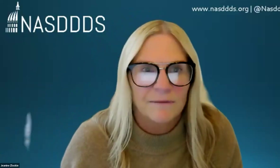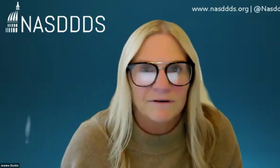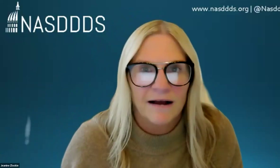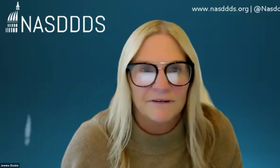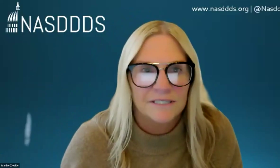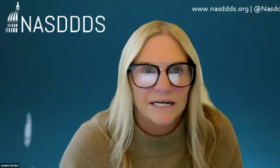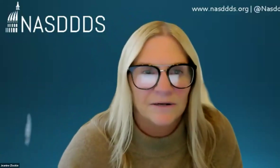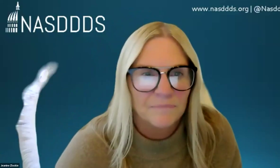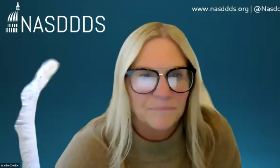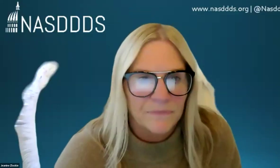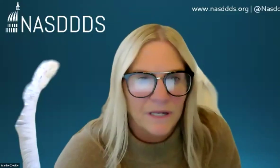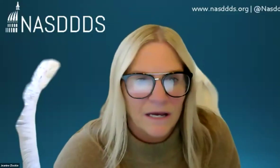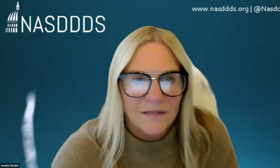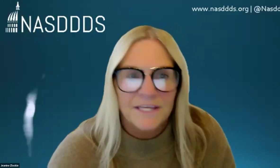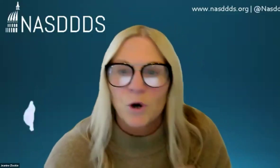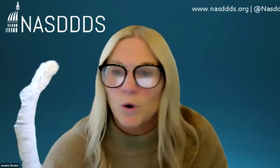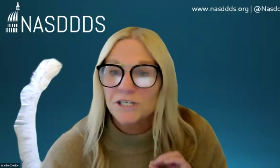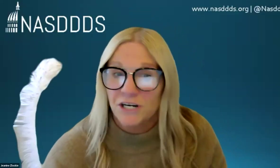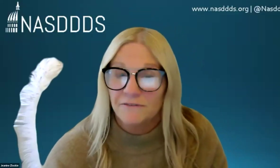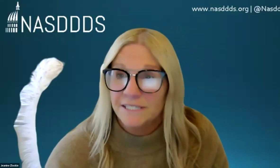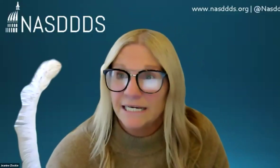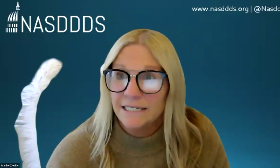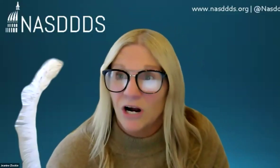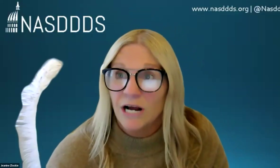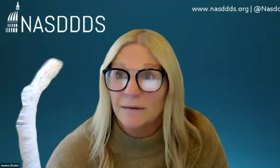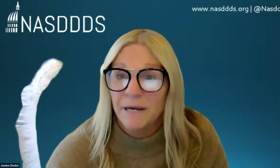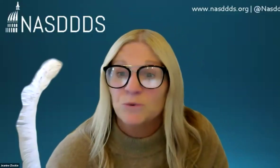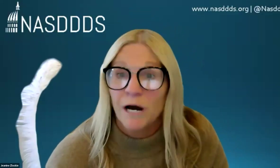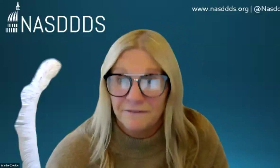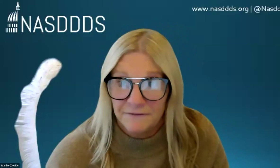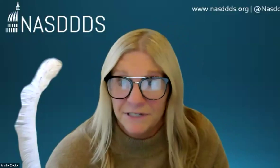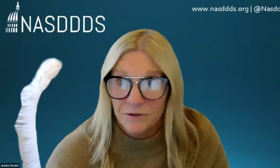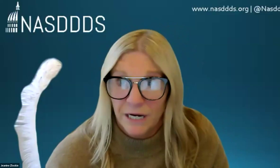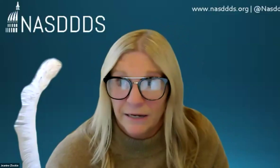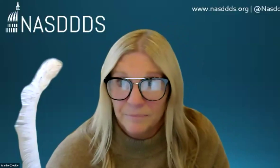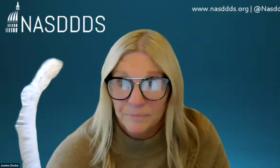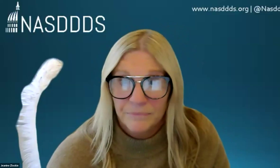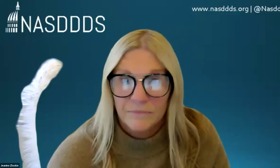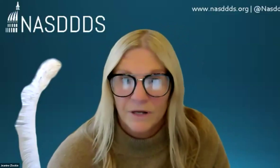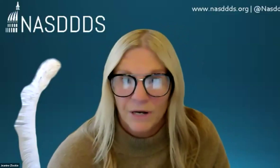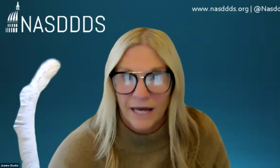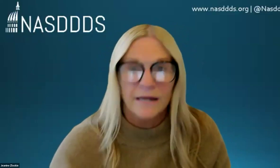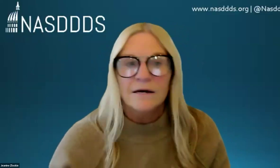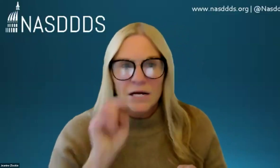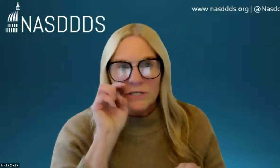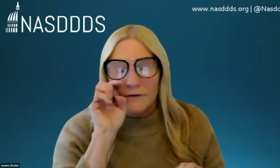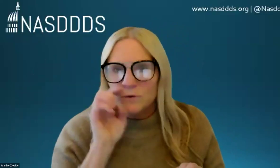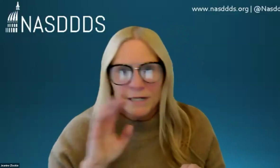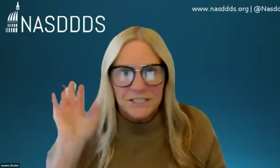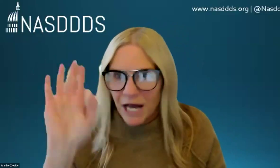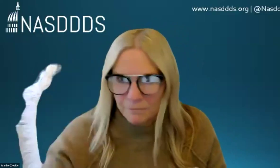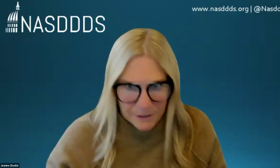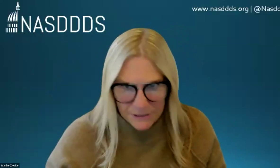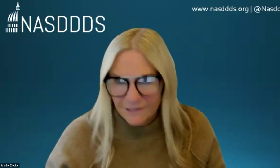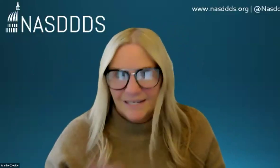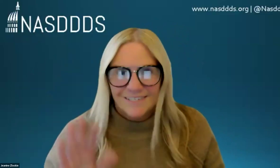give you a frame of reference here. The core services are on page 153, okay? So if you